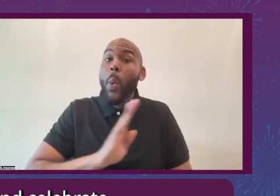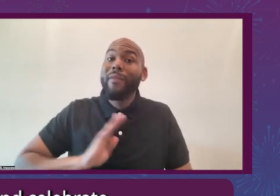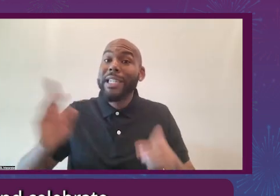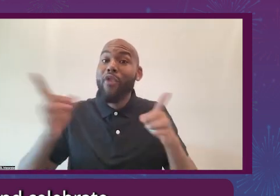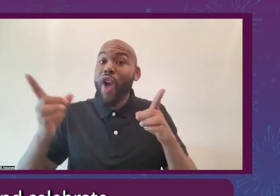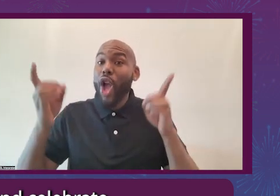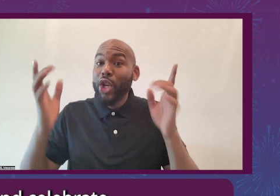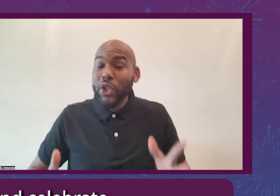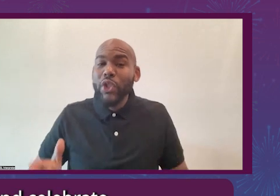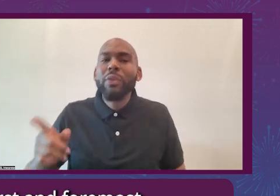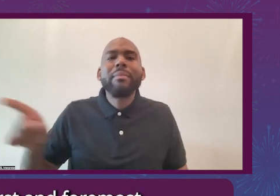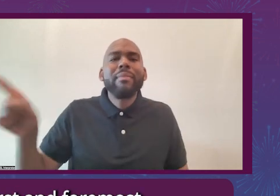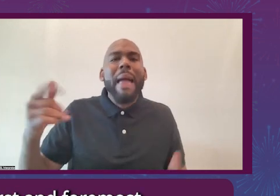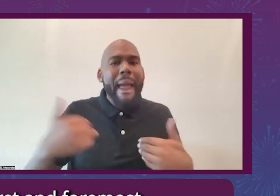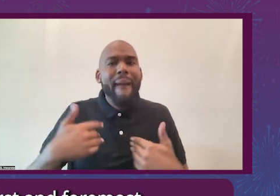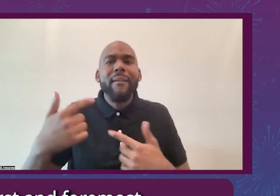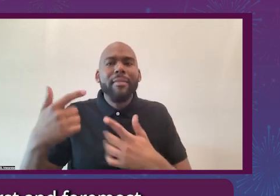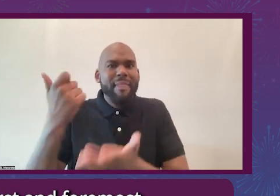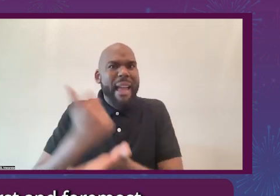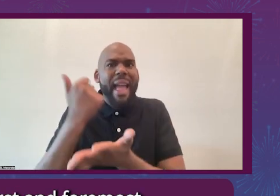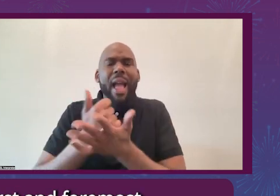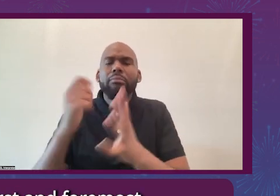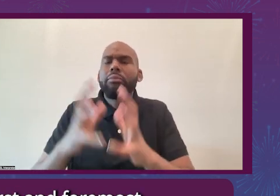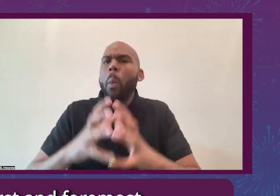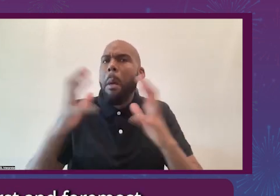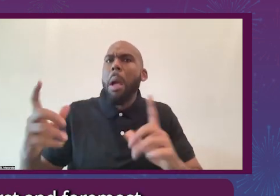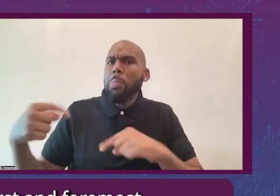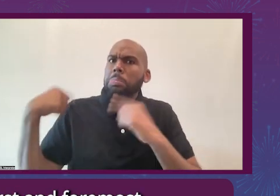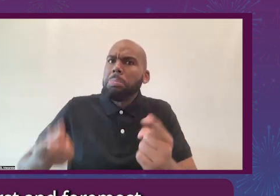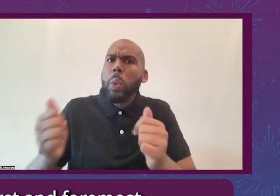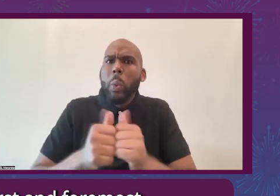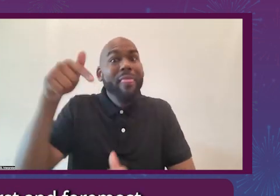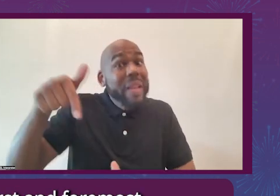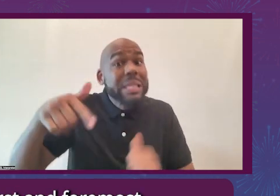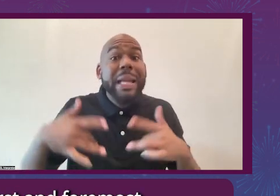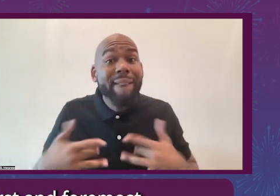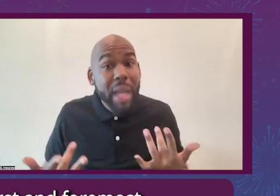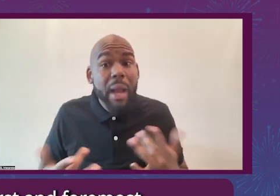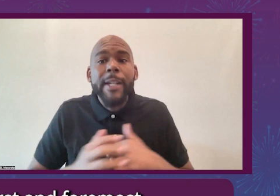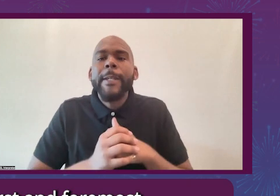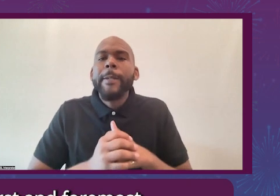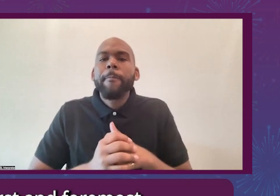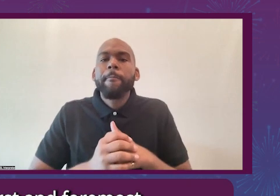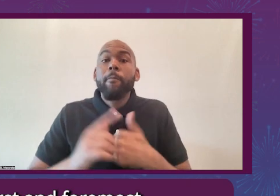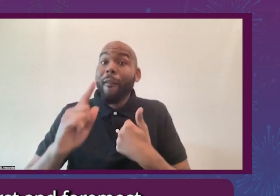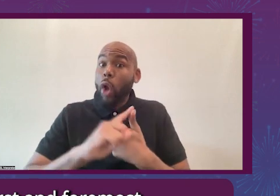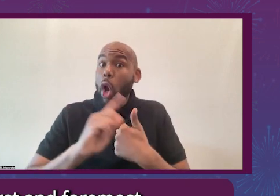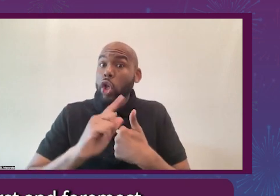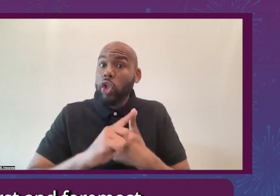directors who have helped so much with this event. First